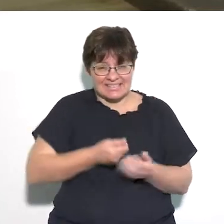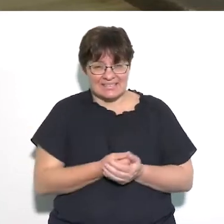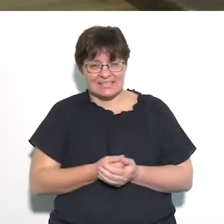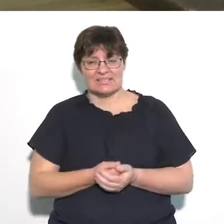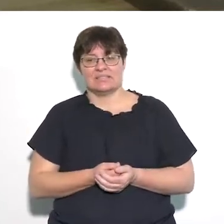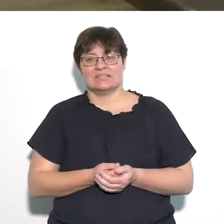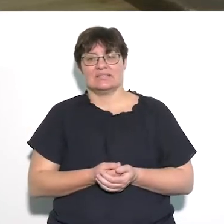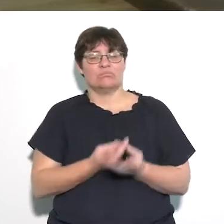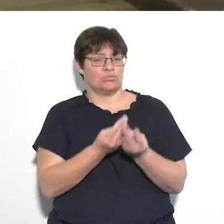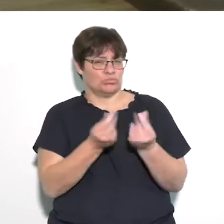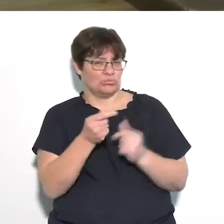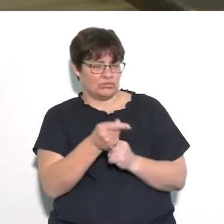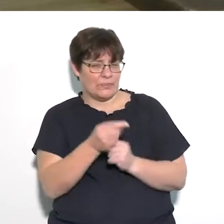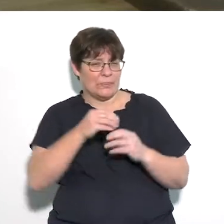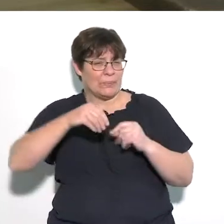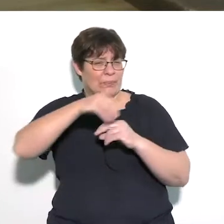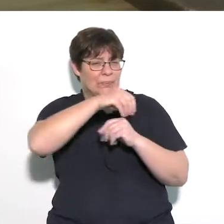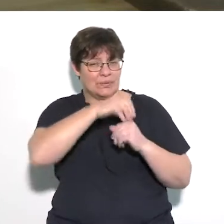sand.